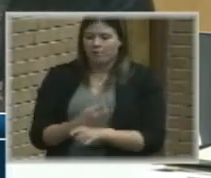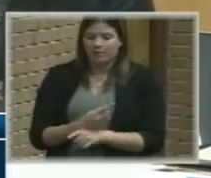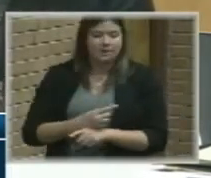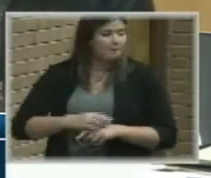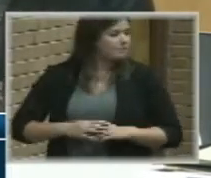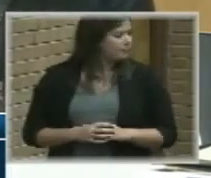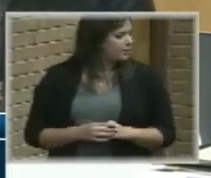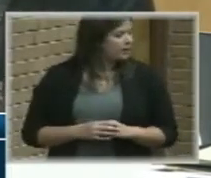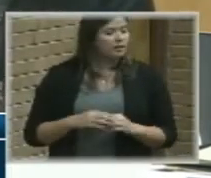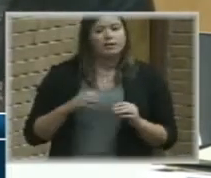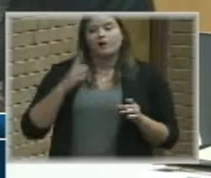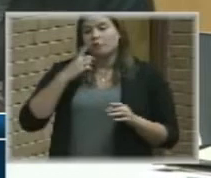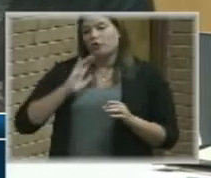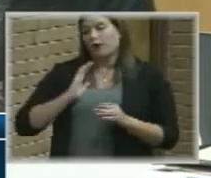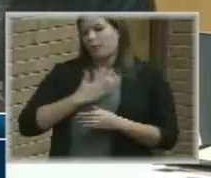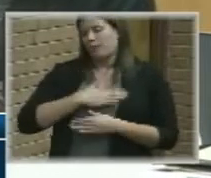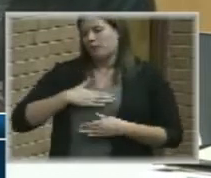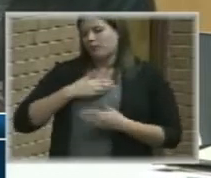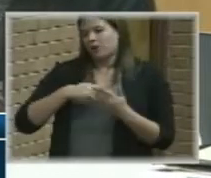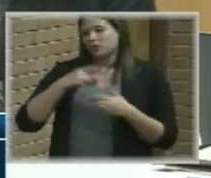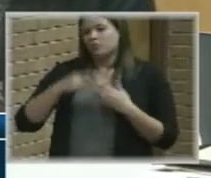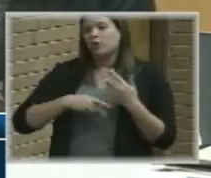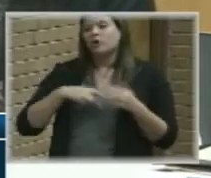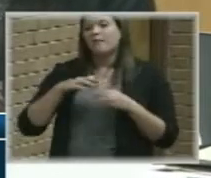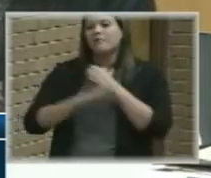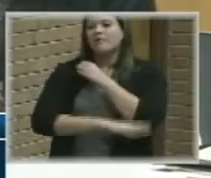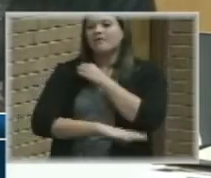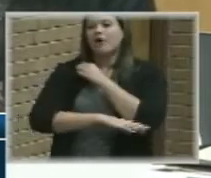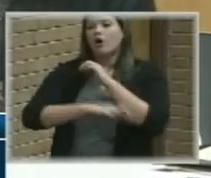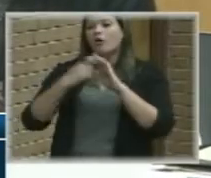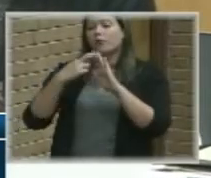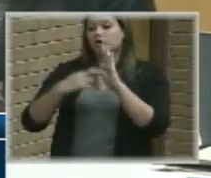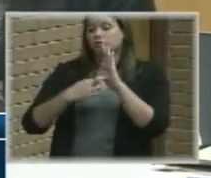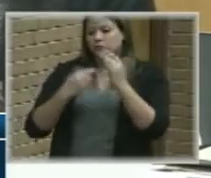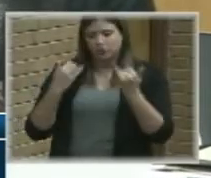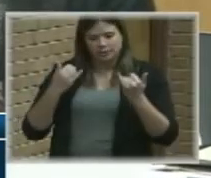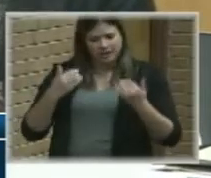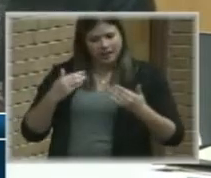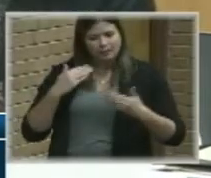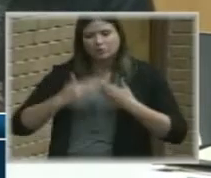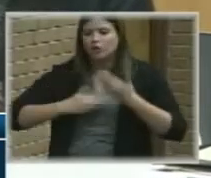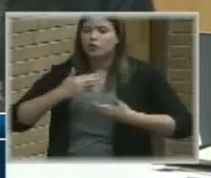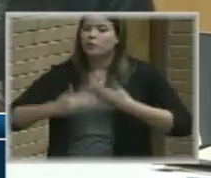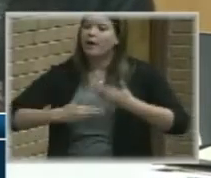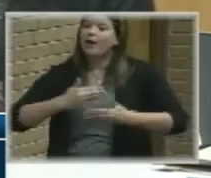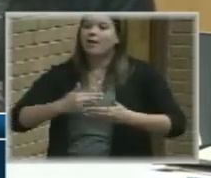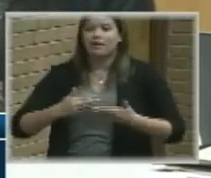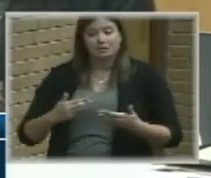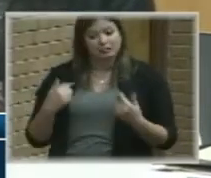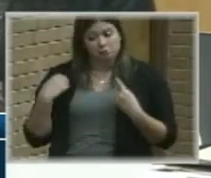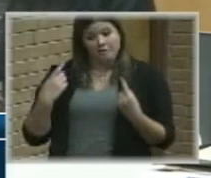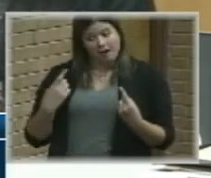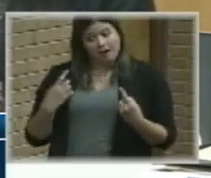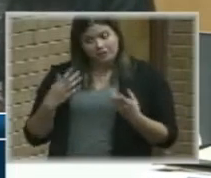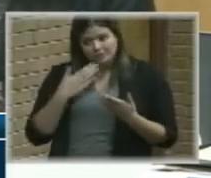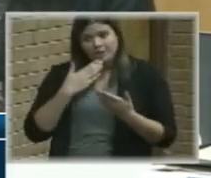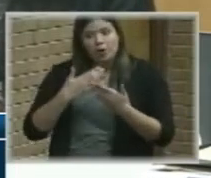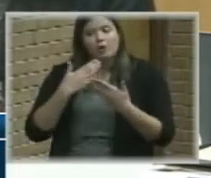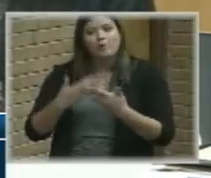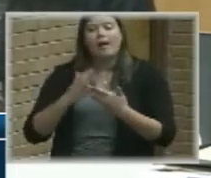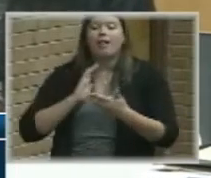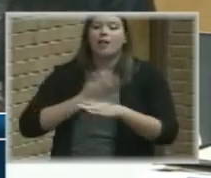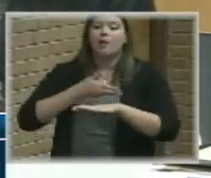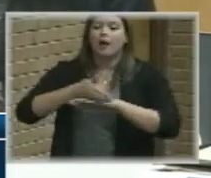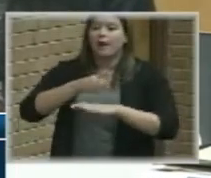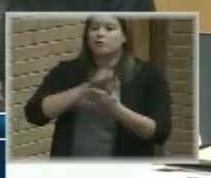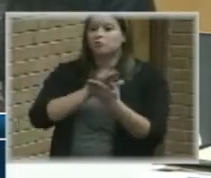In our recreation programs, the fall registration is underway and going very well. Our after-school program